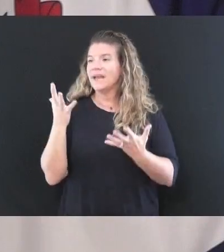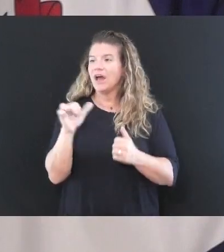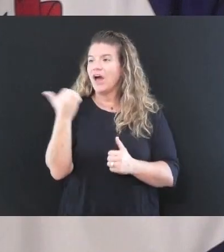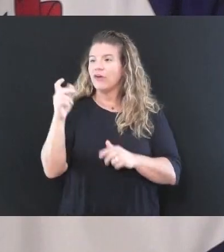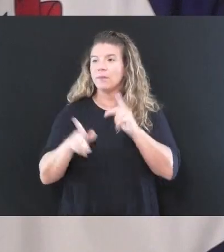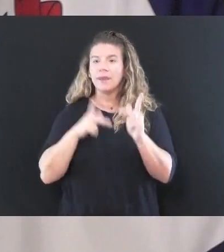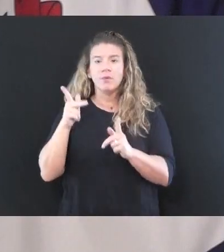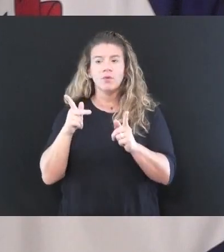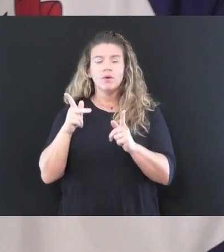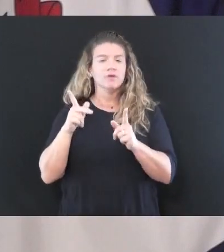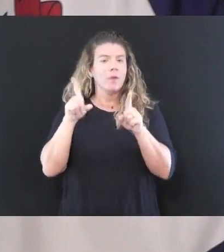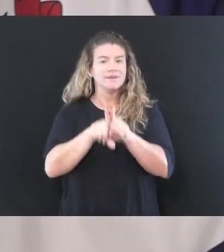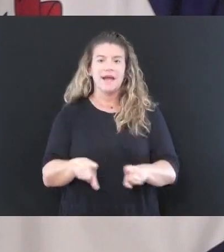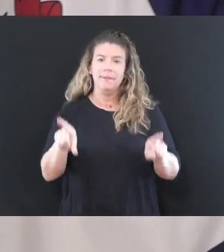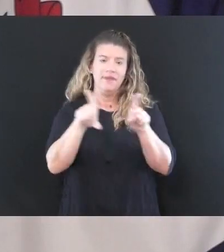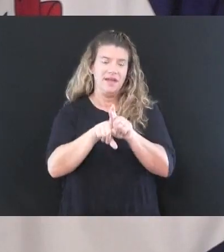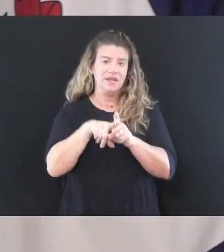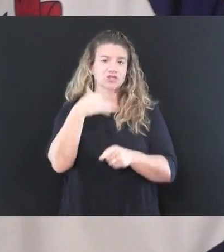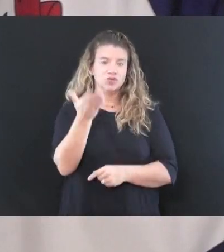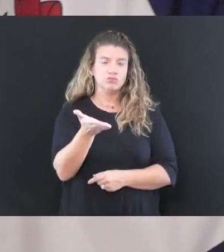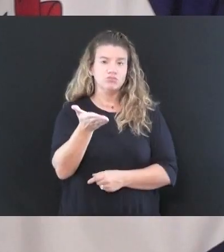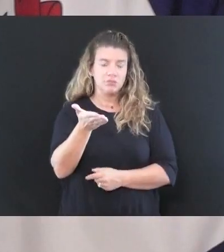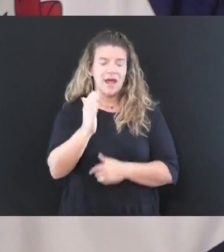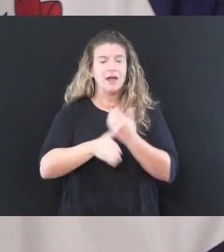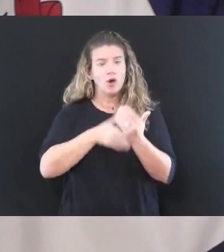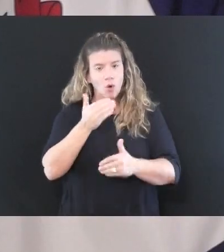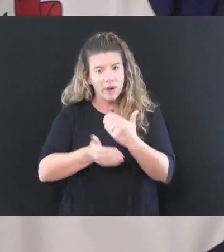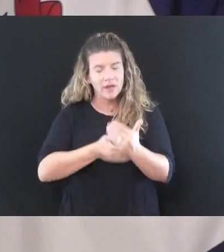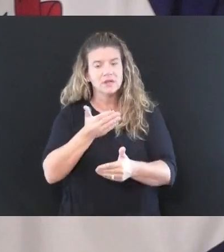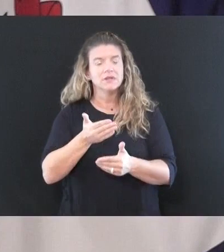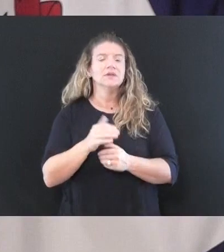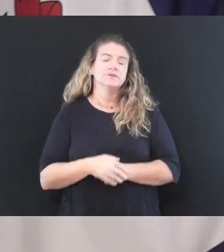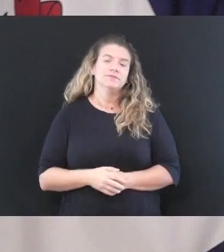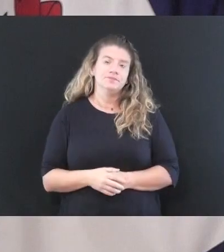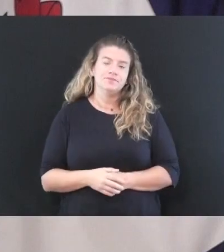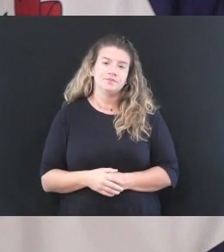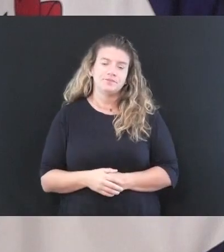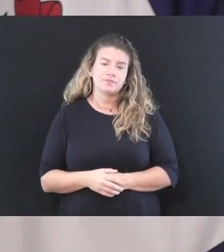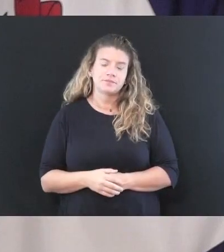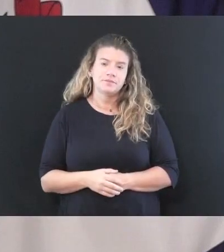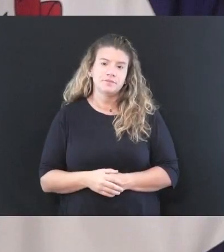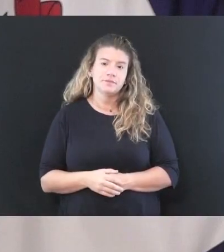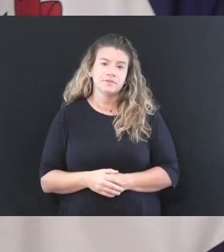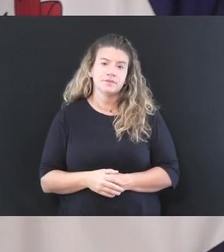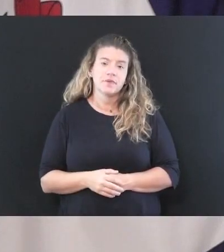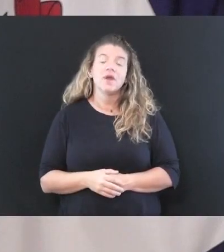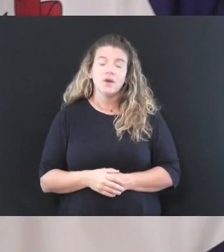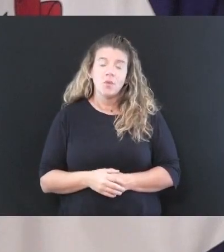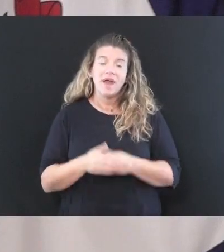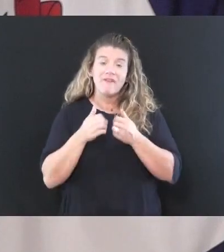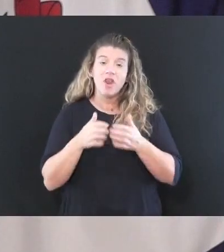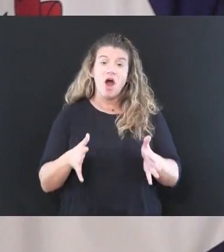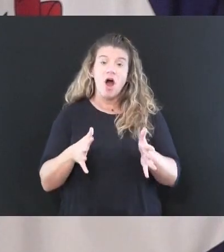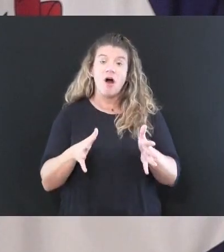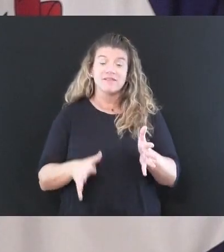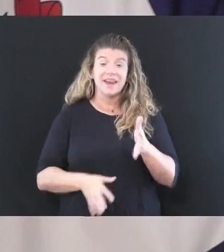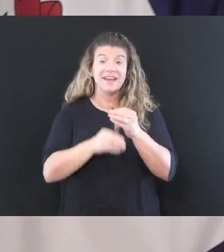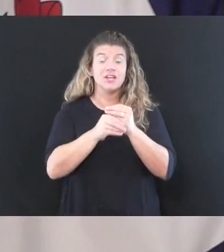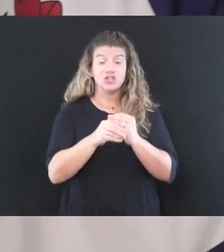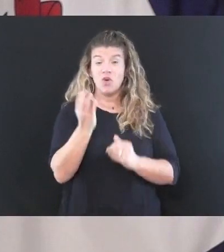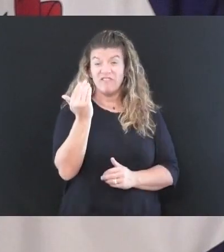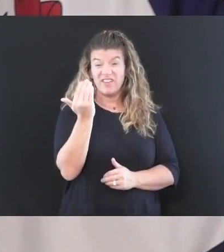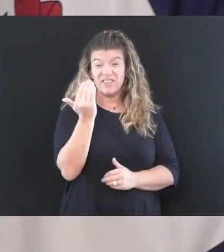also. And so with all that, I tell you this, we have lost an additional 15